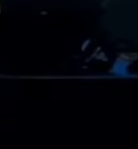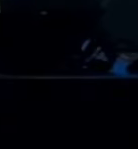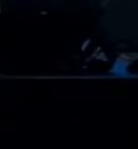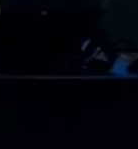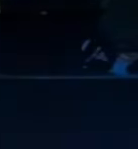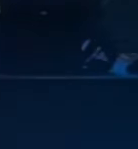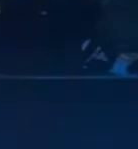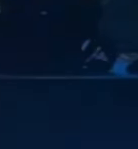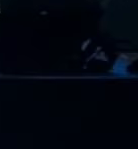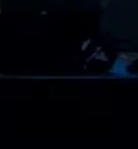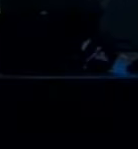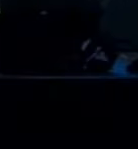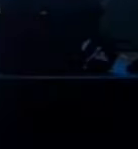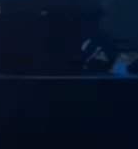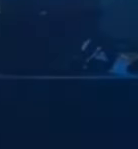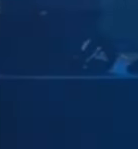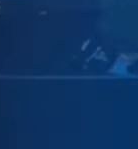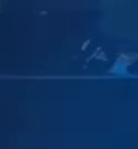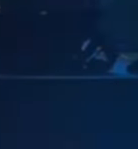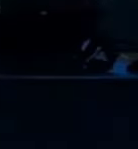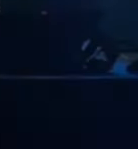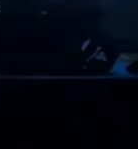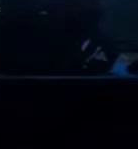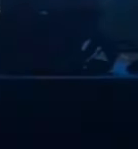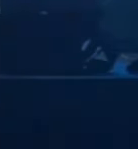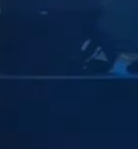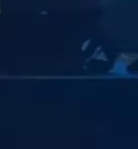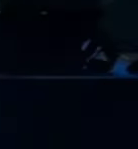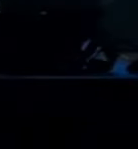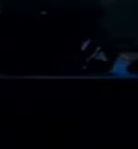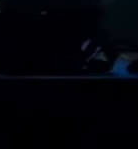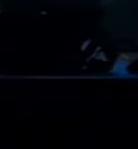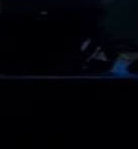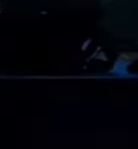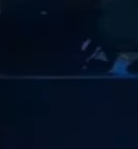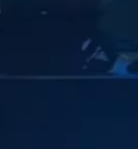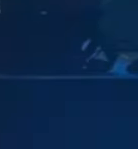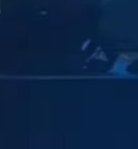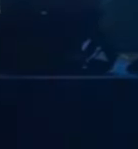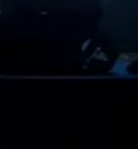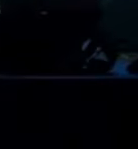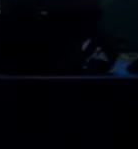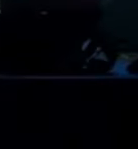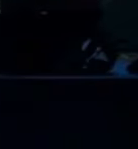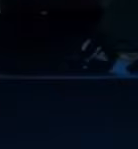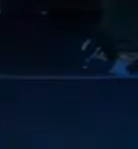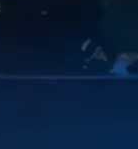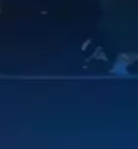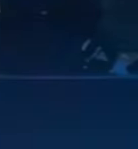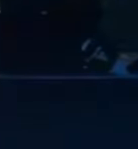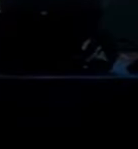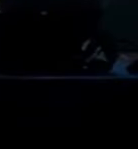to raise some money to become a missionary in my own country. And within the last 10 years, we have just planted 6 churches